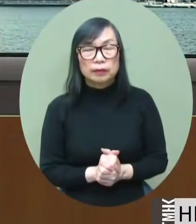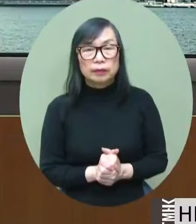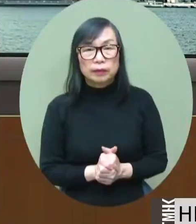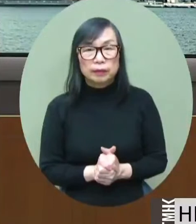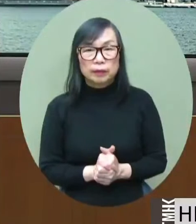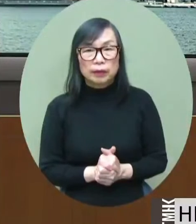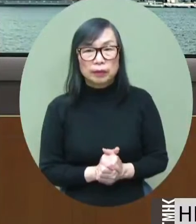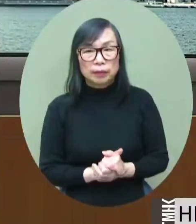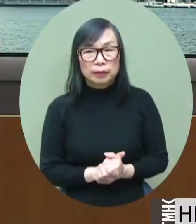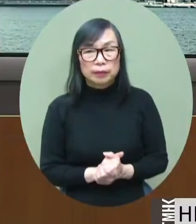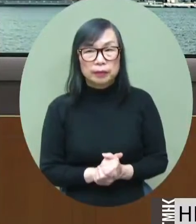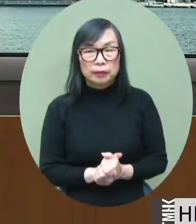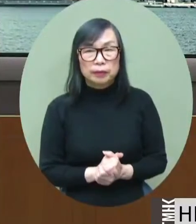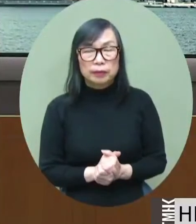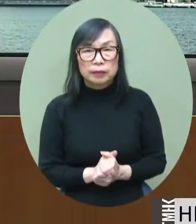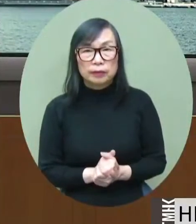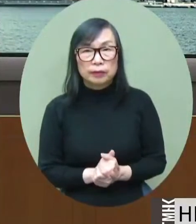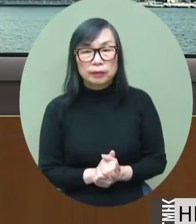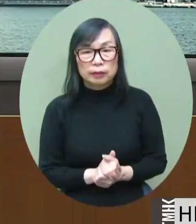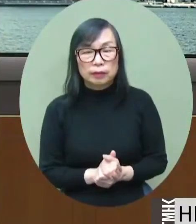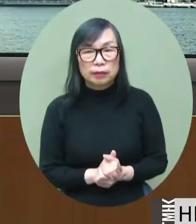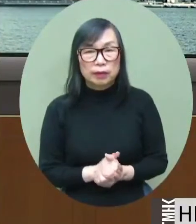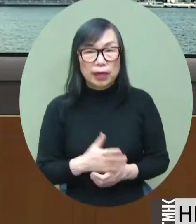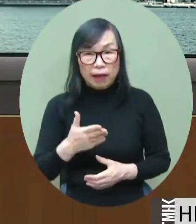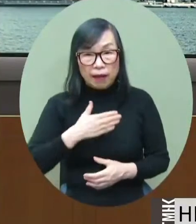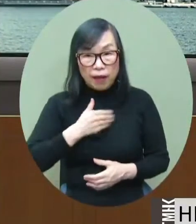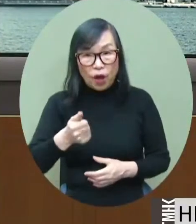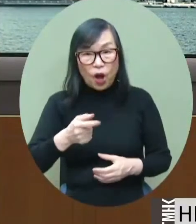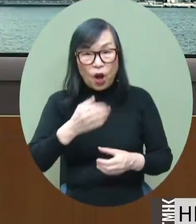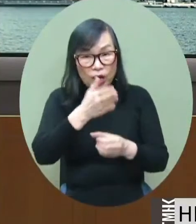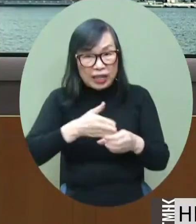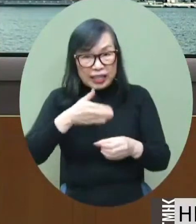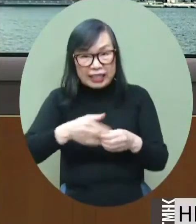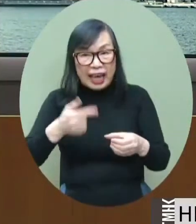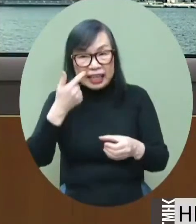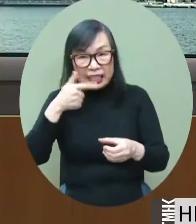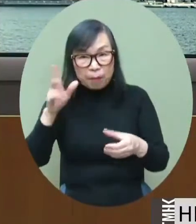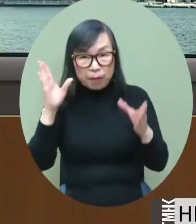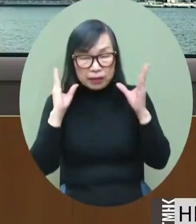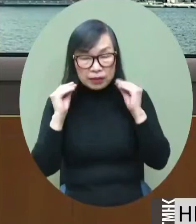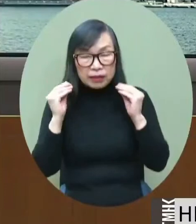the gentleman in red over there. I'm from Orange